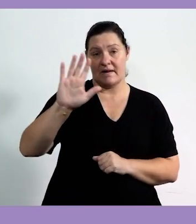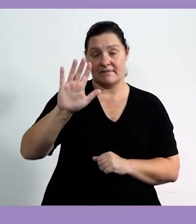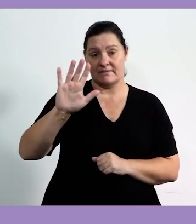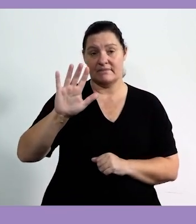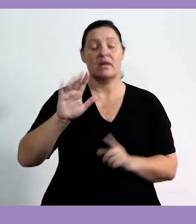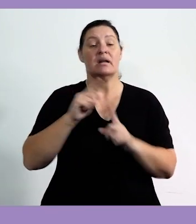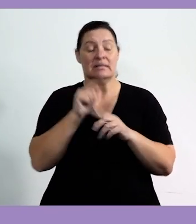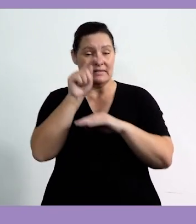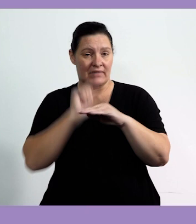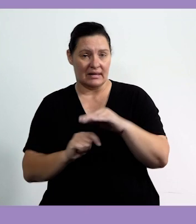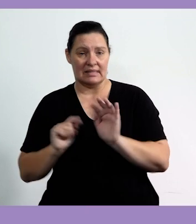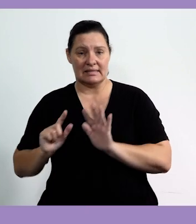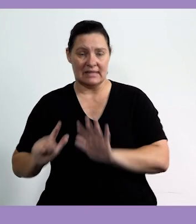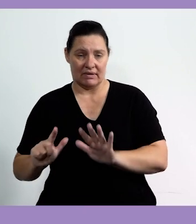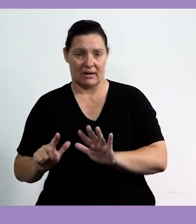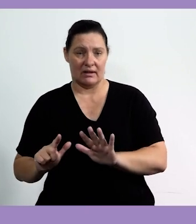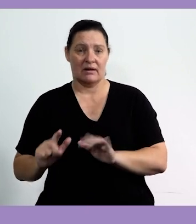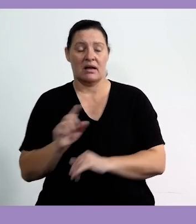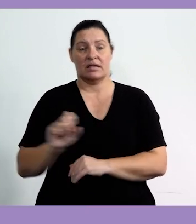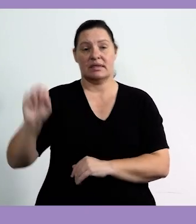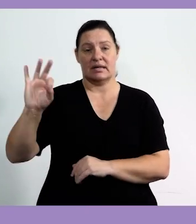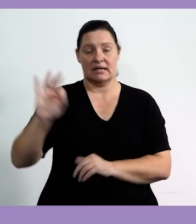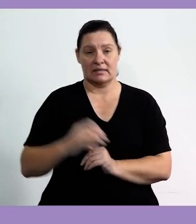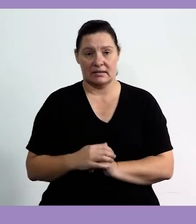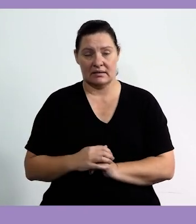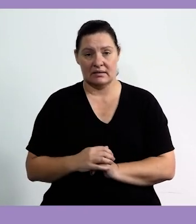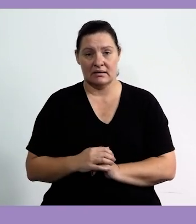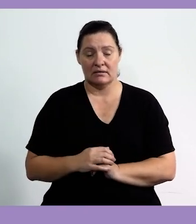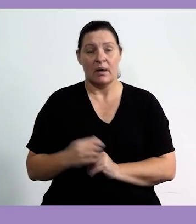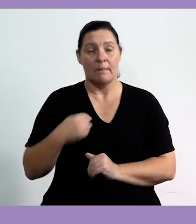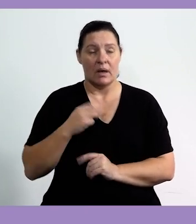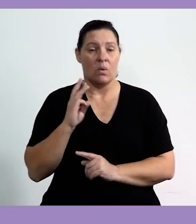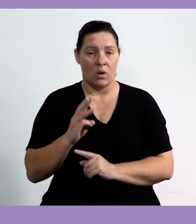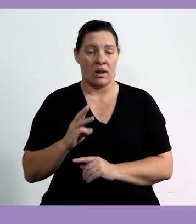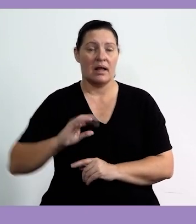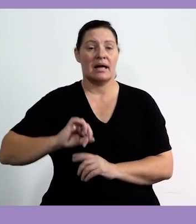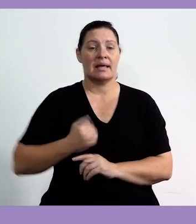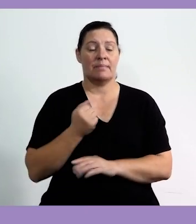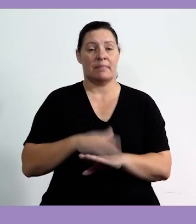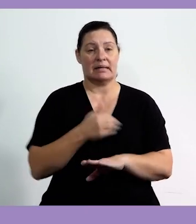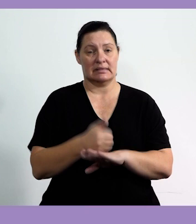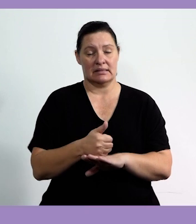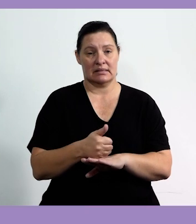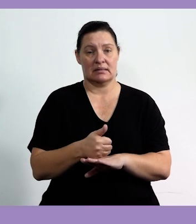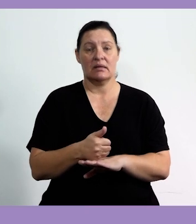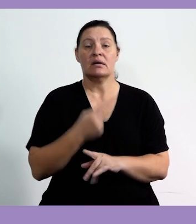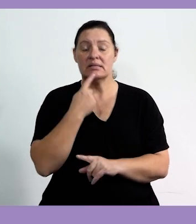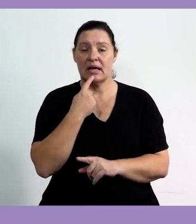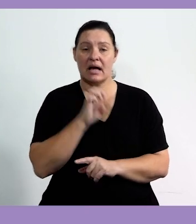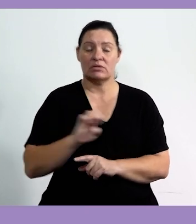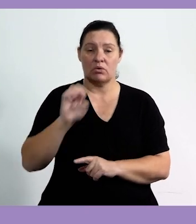5 divided by 7 to the exponent 3. So I am going to keep the base and I am going to